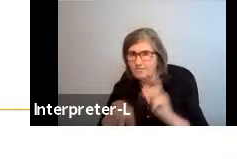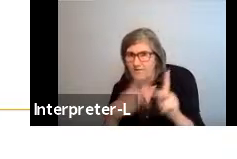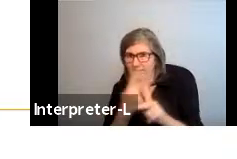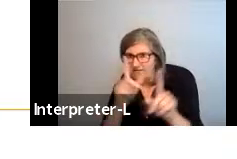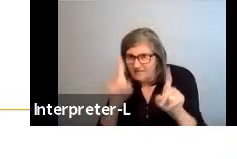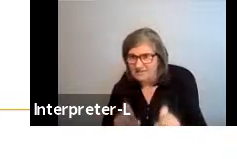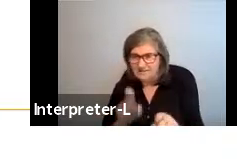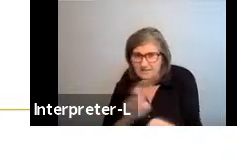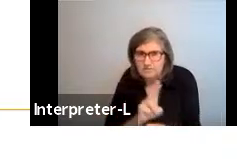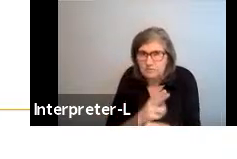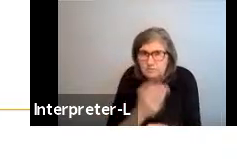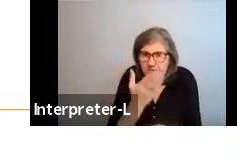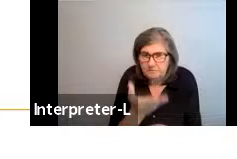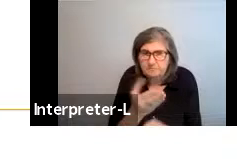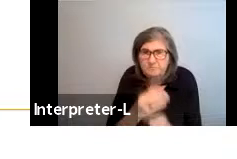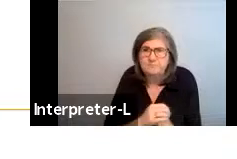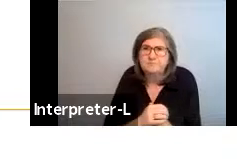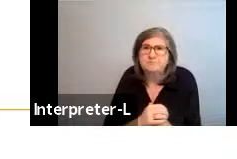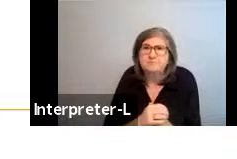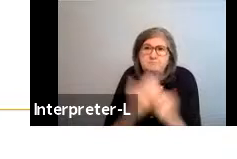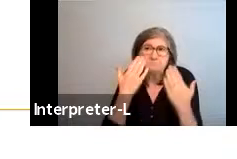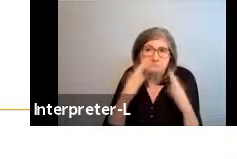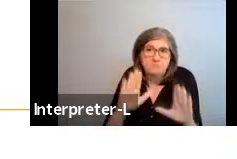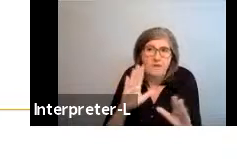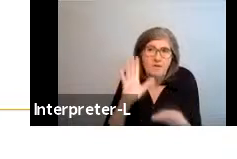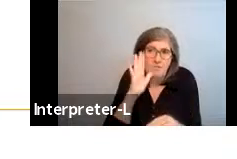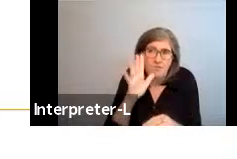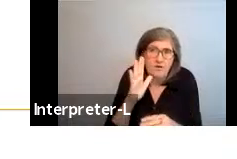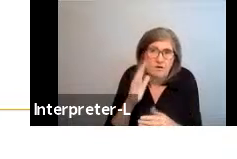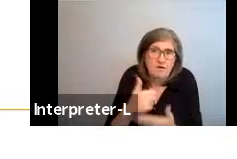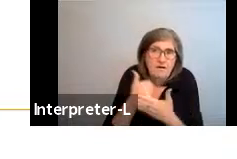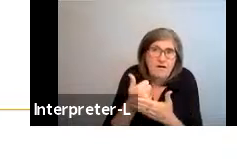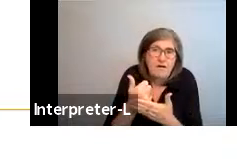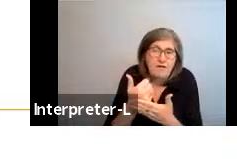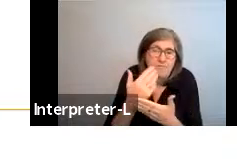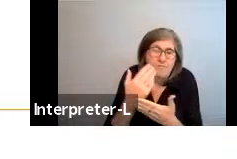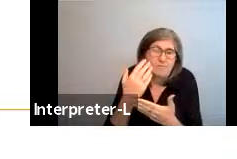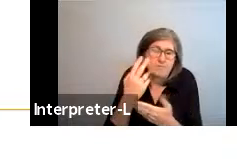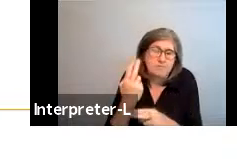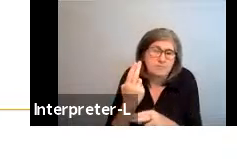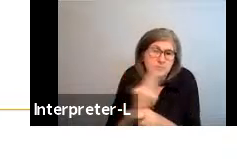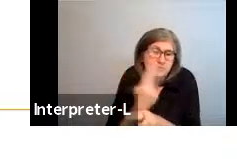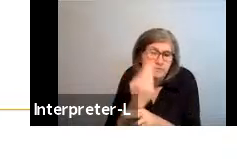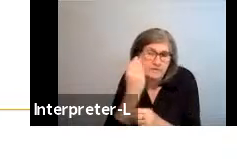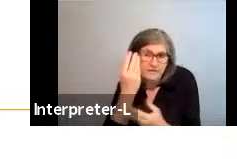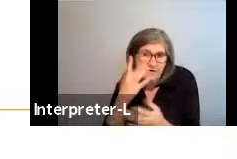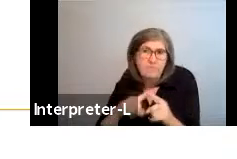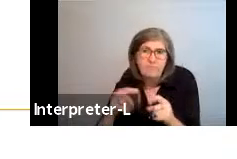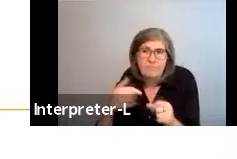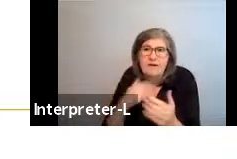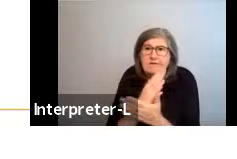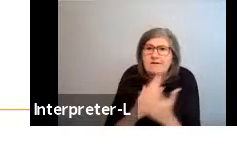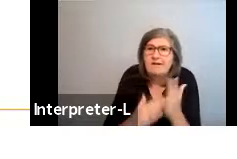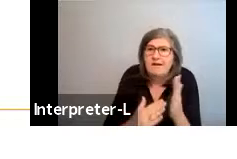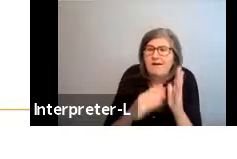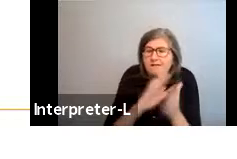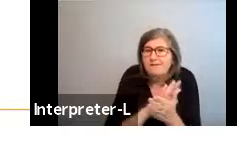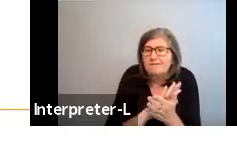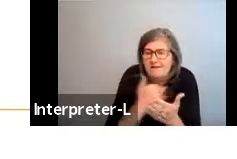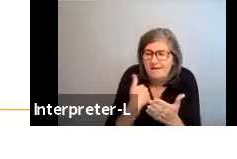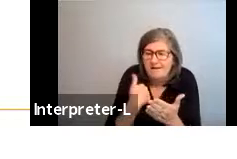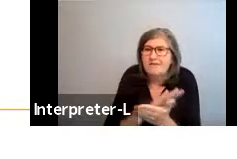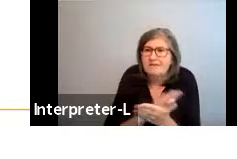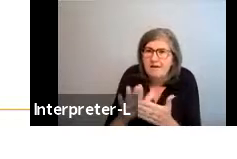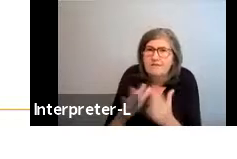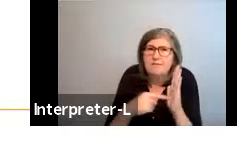tests. I don't know if it will be useful, but I think there are a couple of nice models for those not as